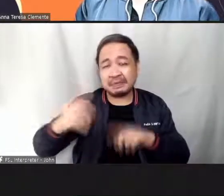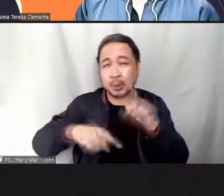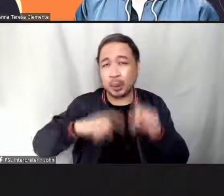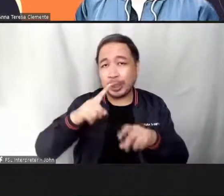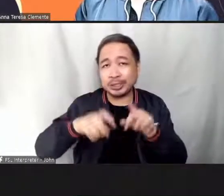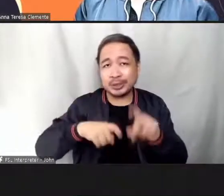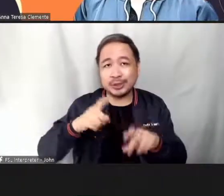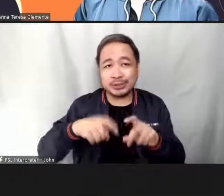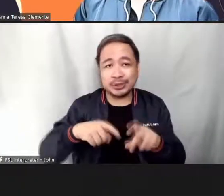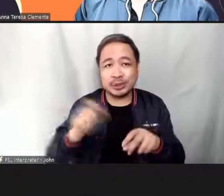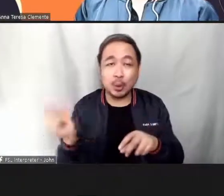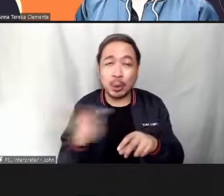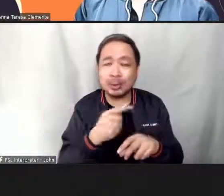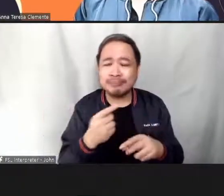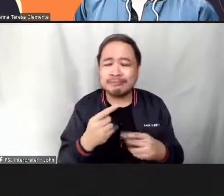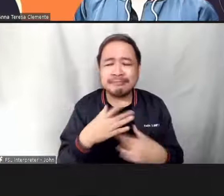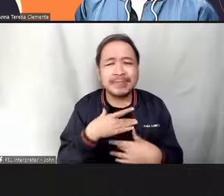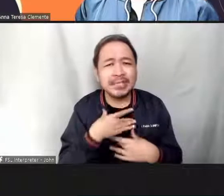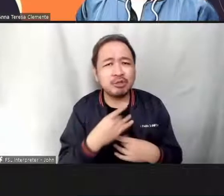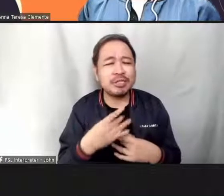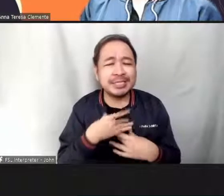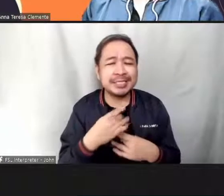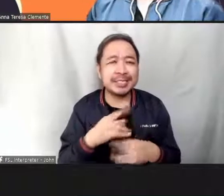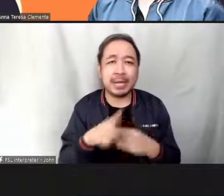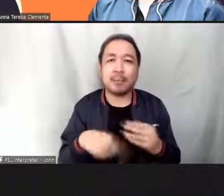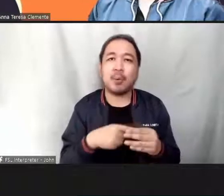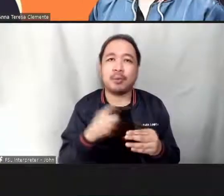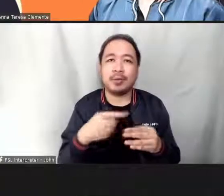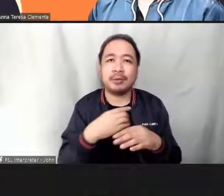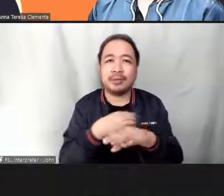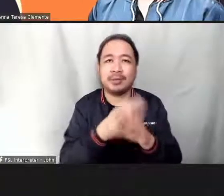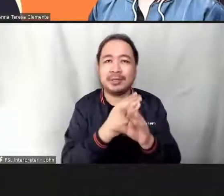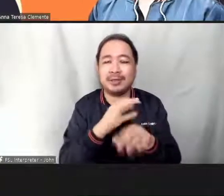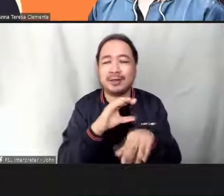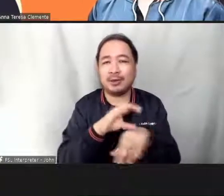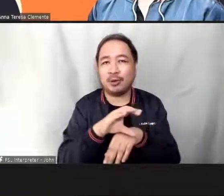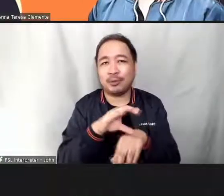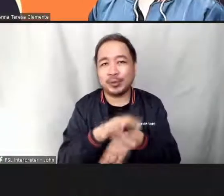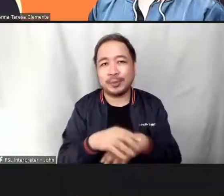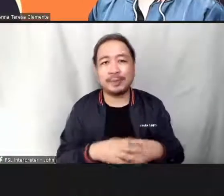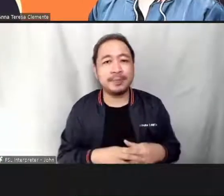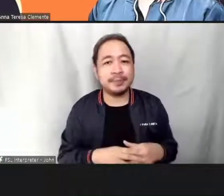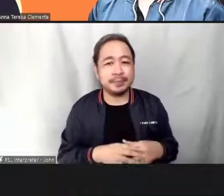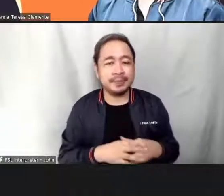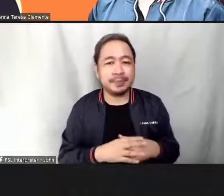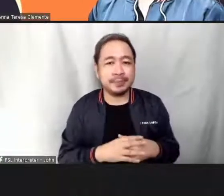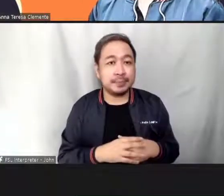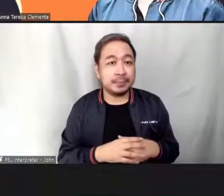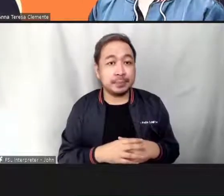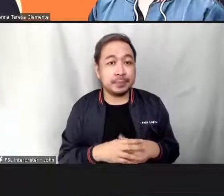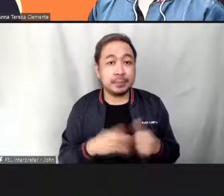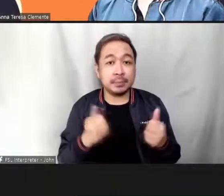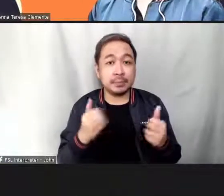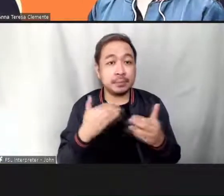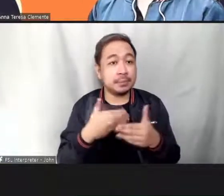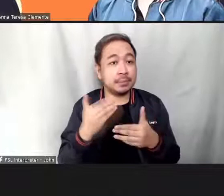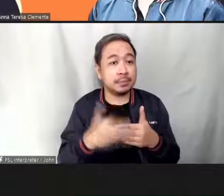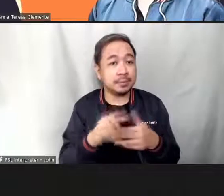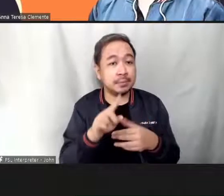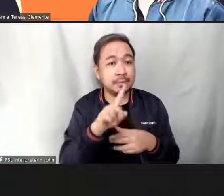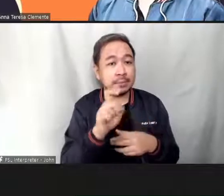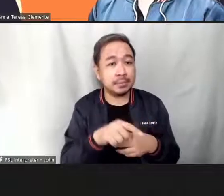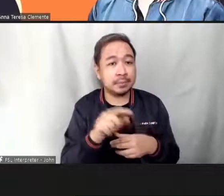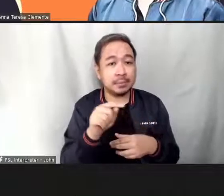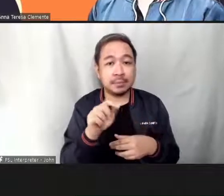box. Everyone's interested dun sa teleconsult natin. Now, our next question will be for Mr. Re.